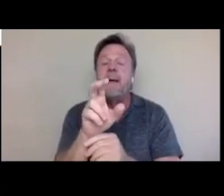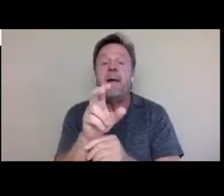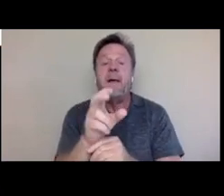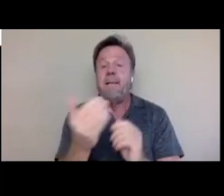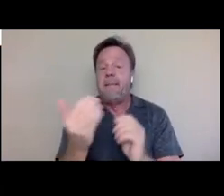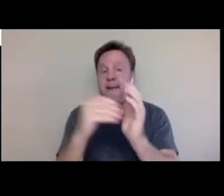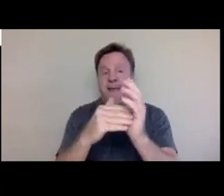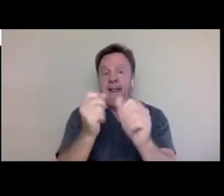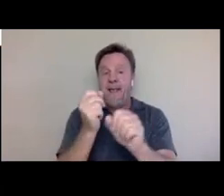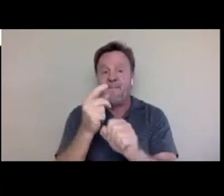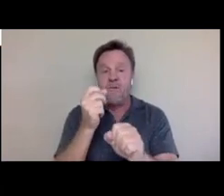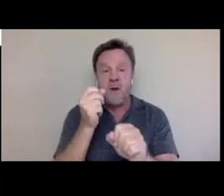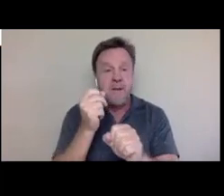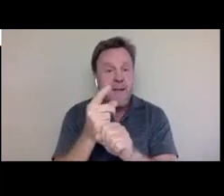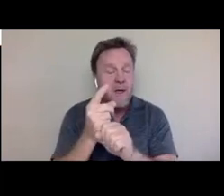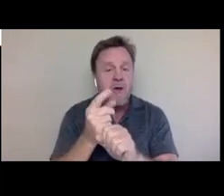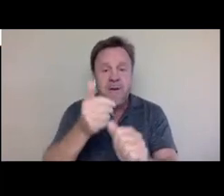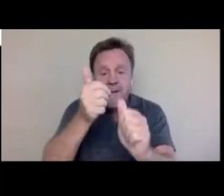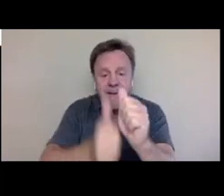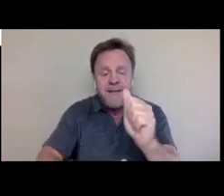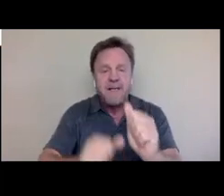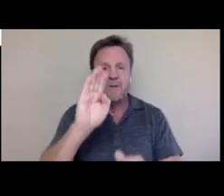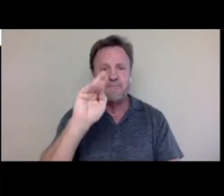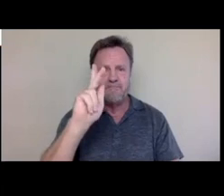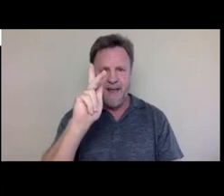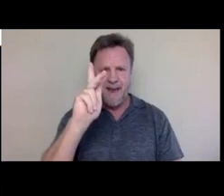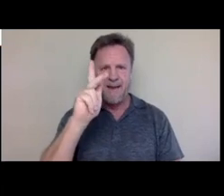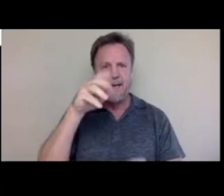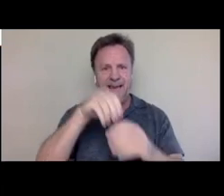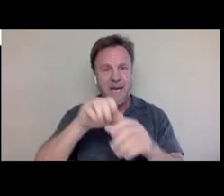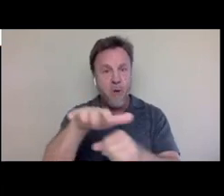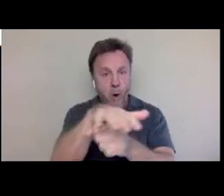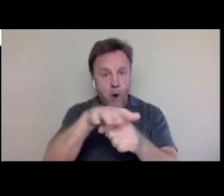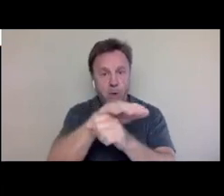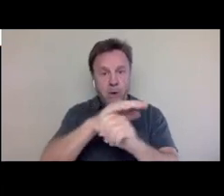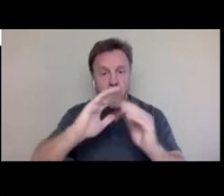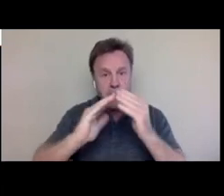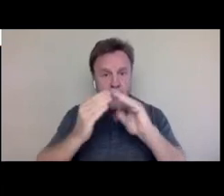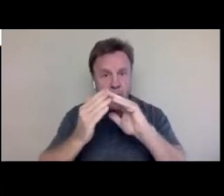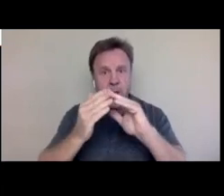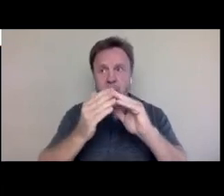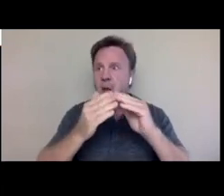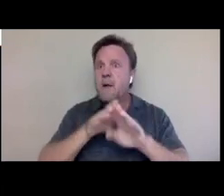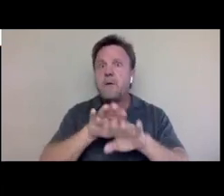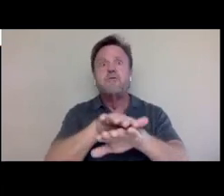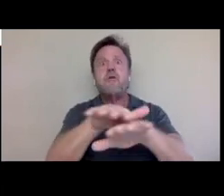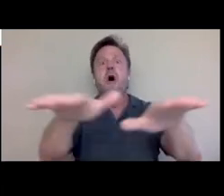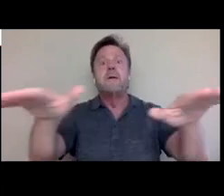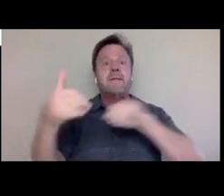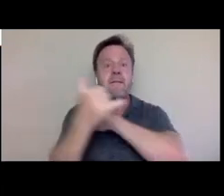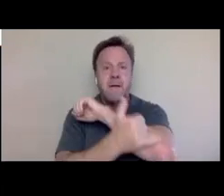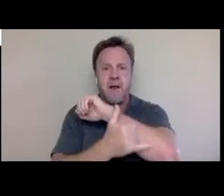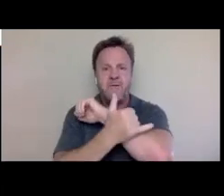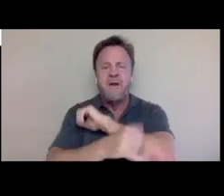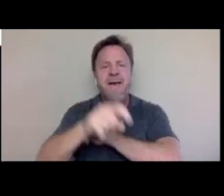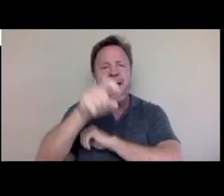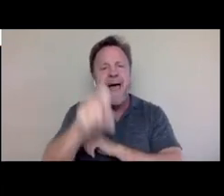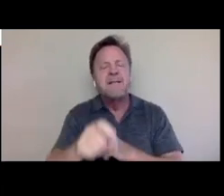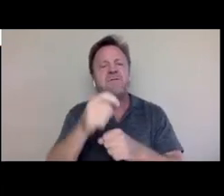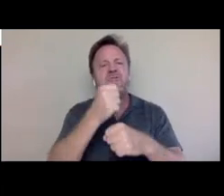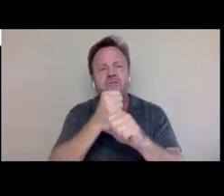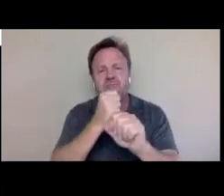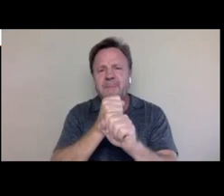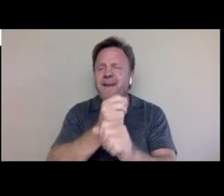every year, each bank in your local community and across the country has to make very